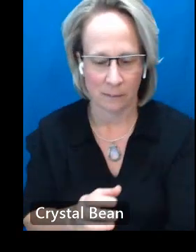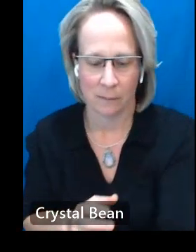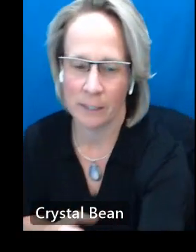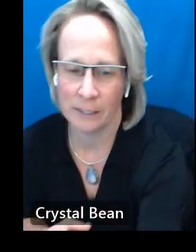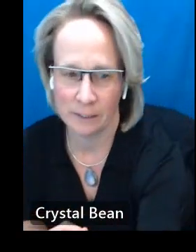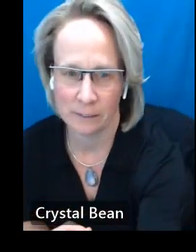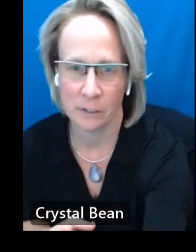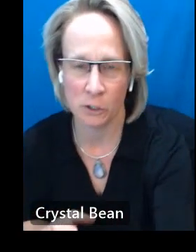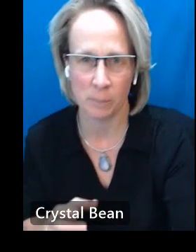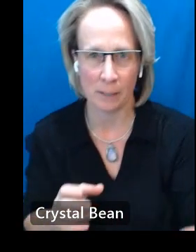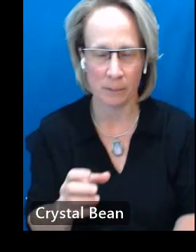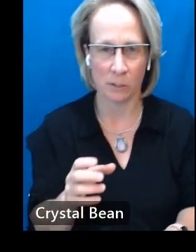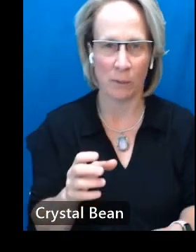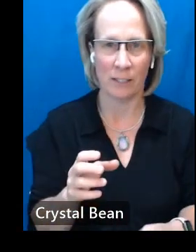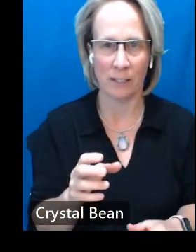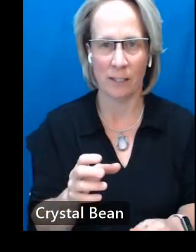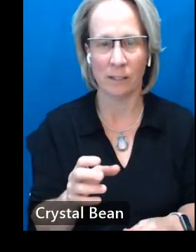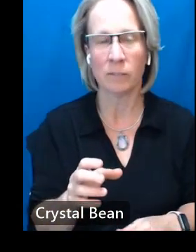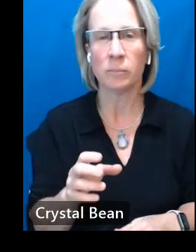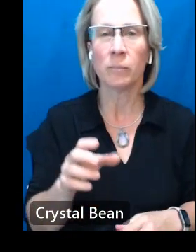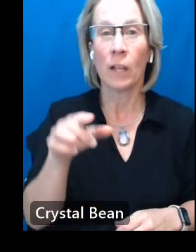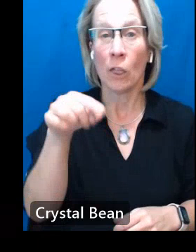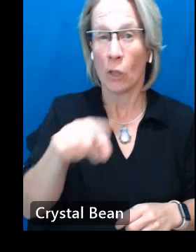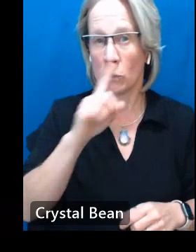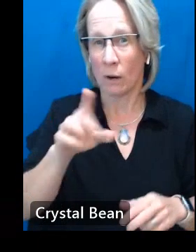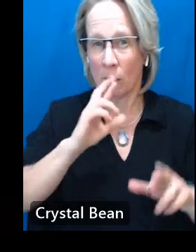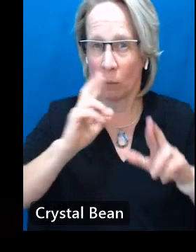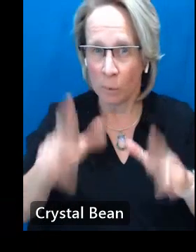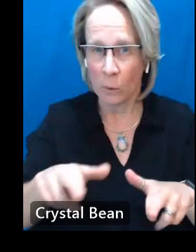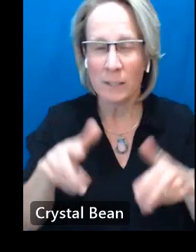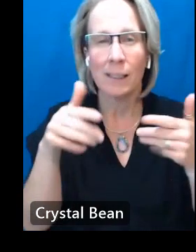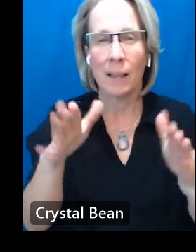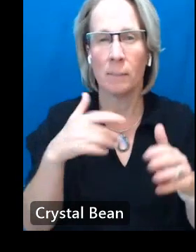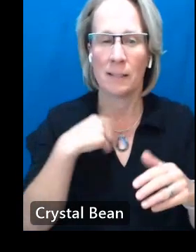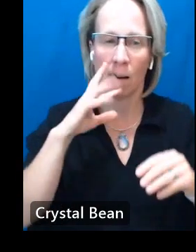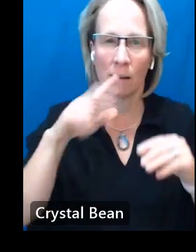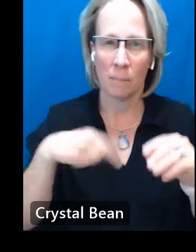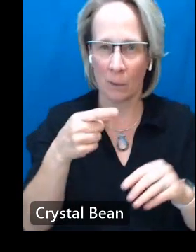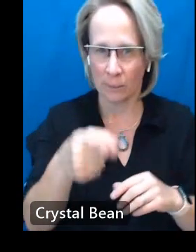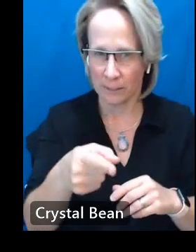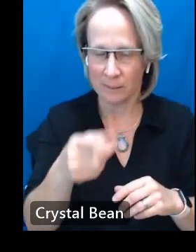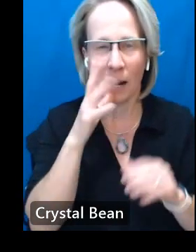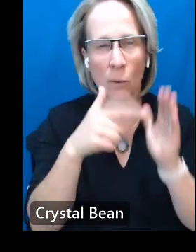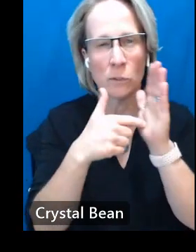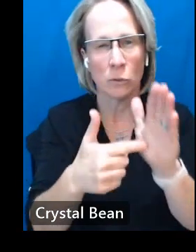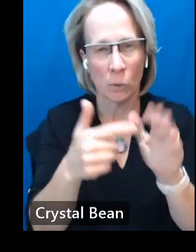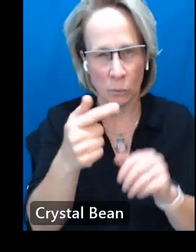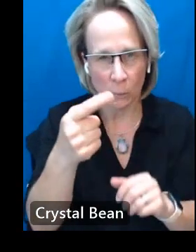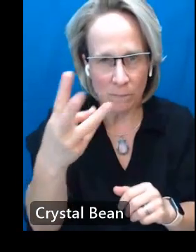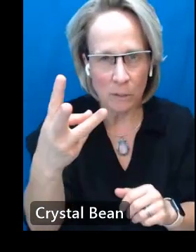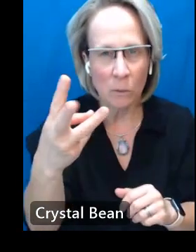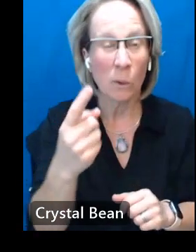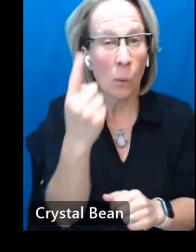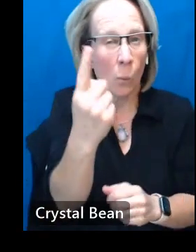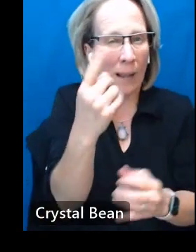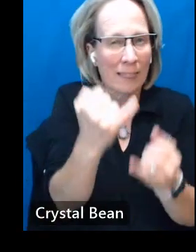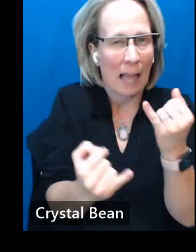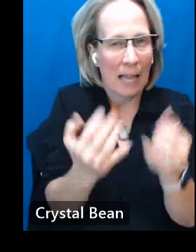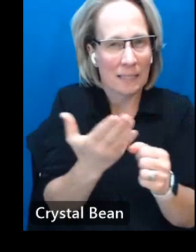Okay, so those are the three reports. Let me talk about this, and then I'll go show a couple of them to you. One last thing here,